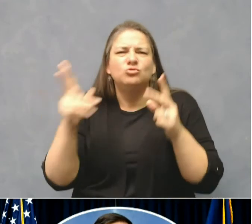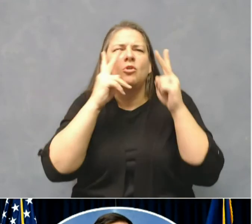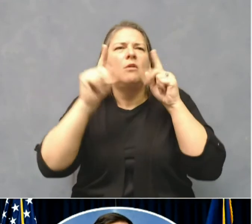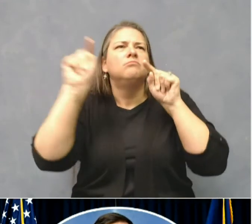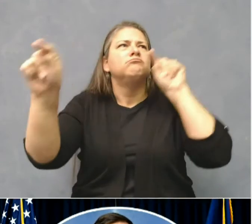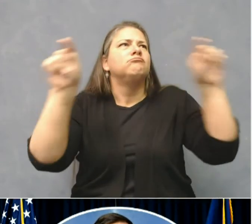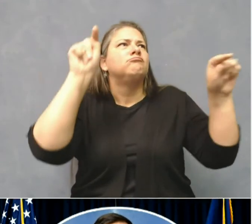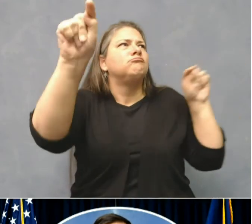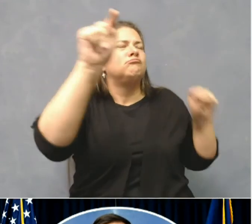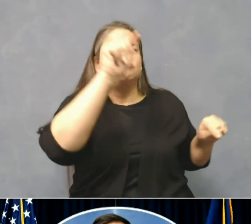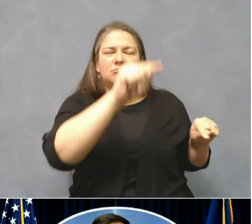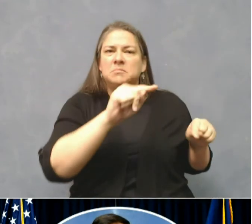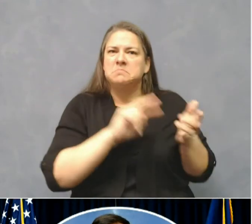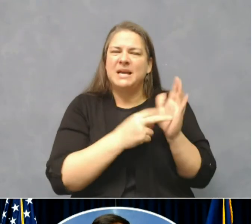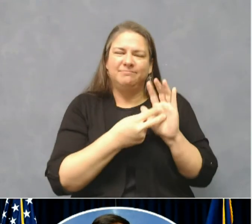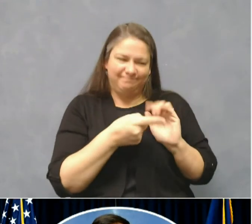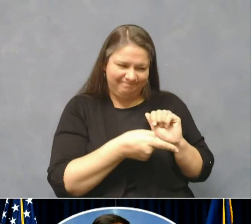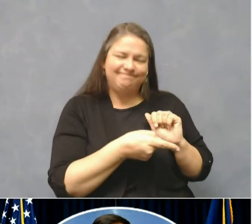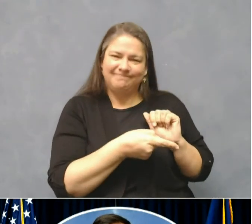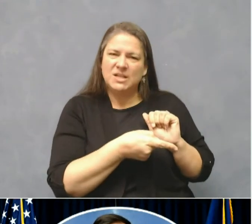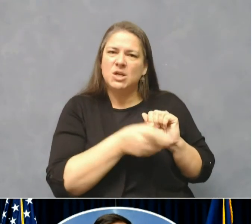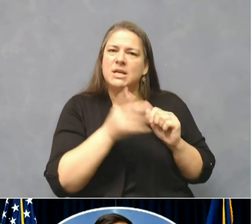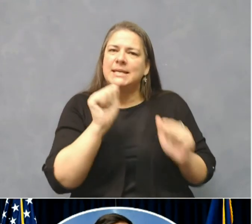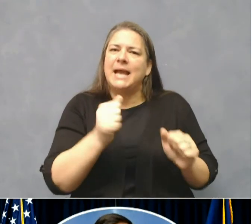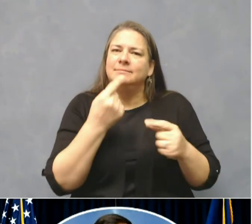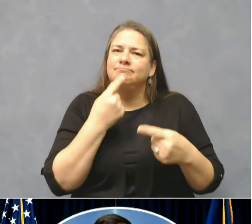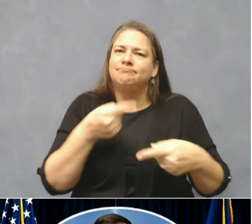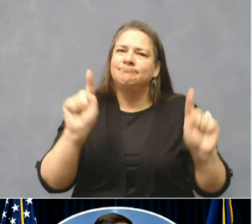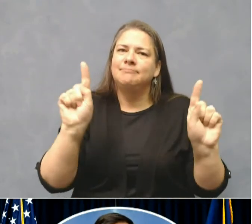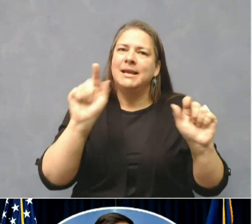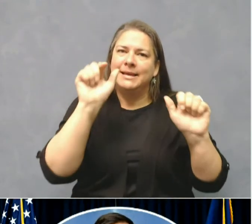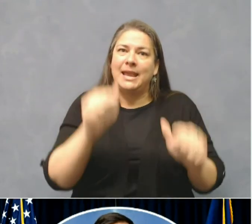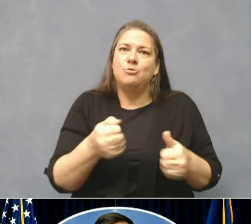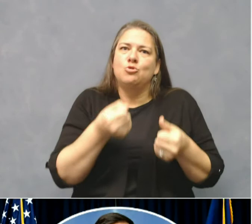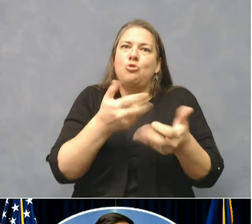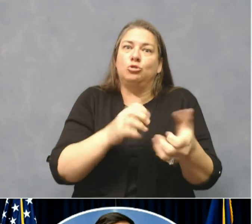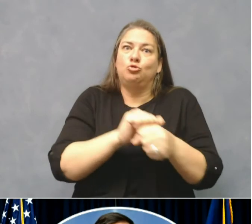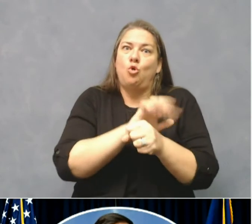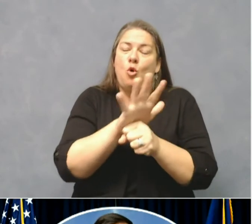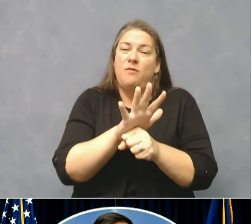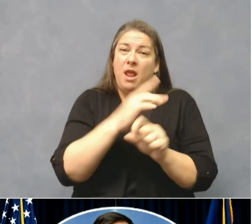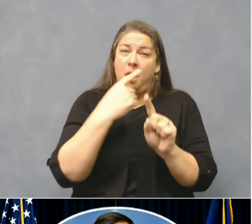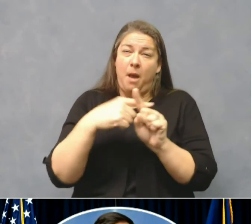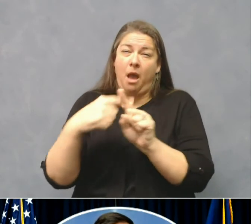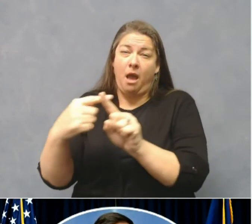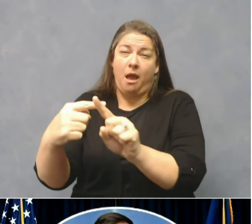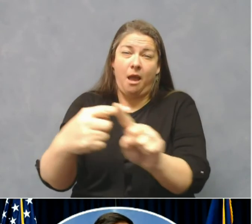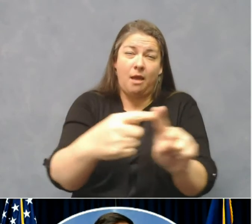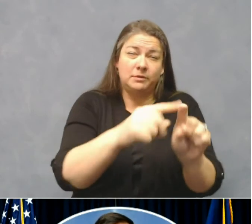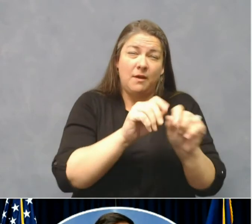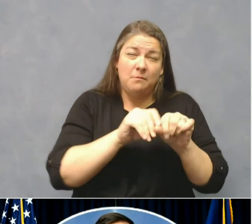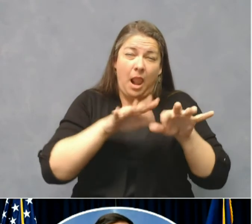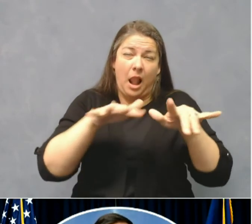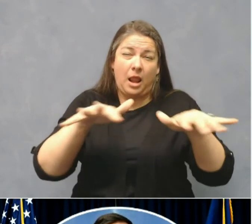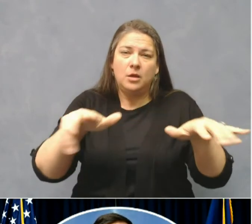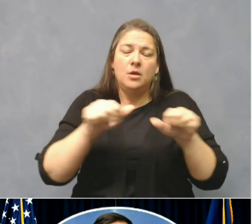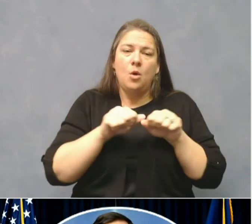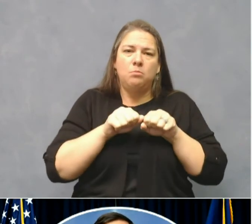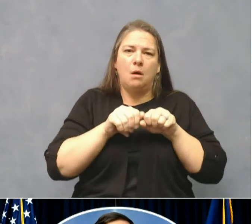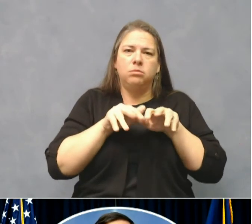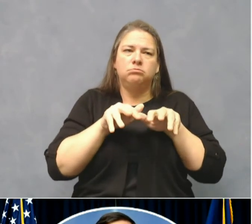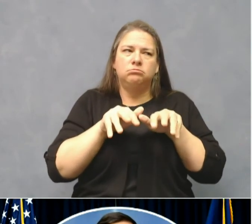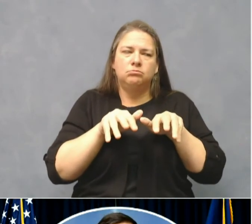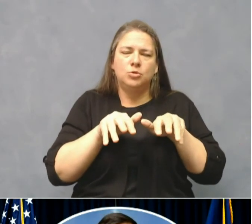work. We'll slow down the spread, will slow down this train, will slow down the growth, will protect